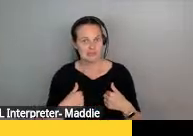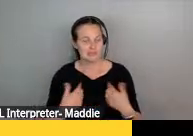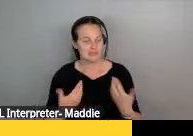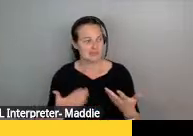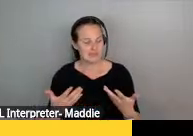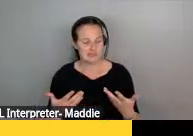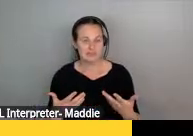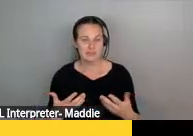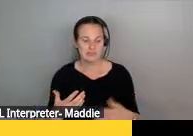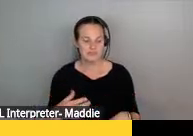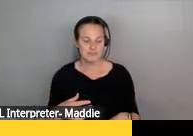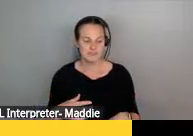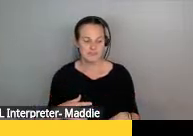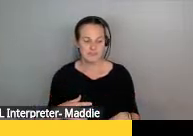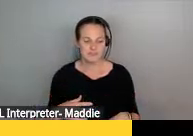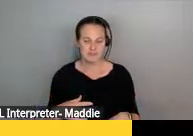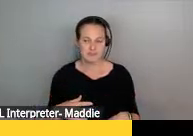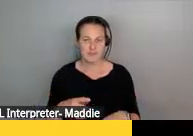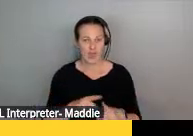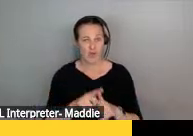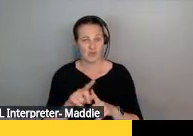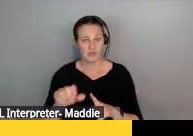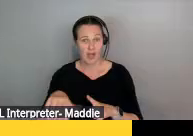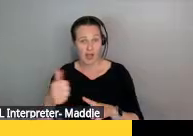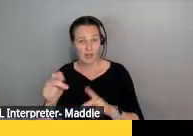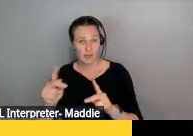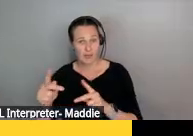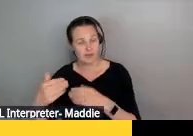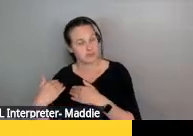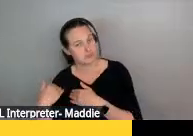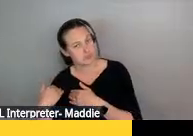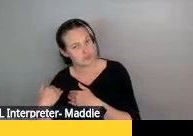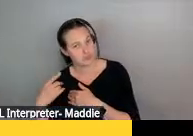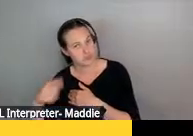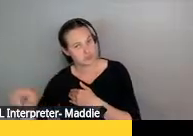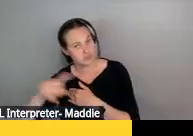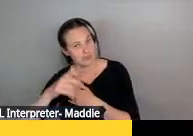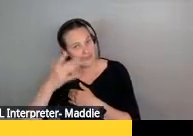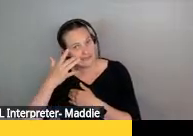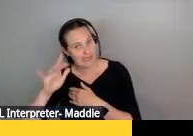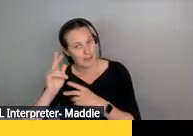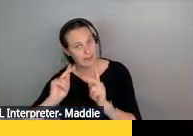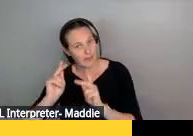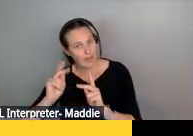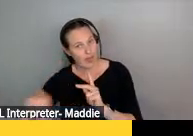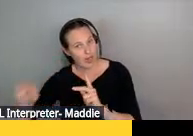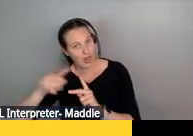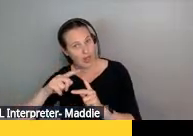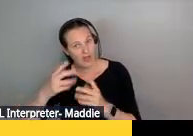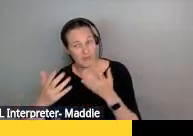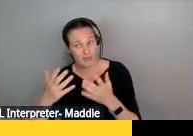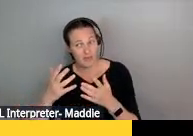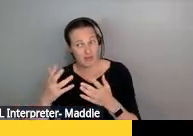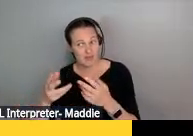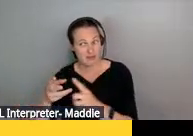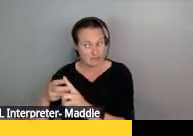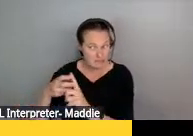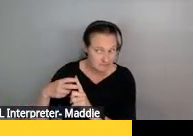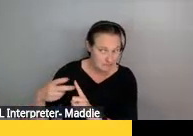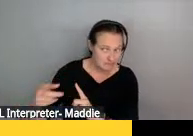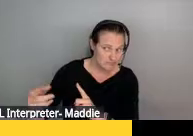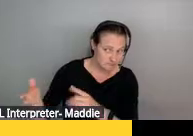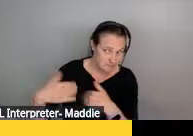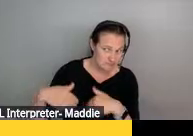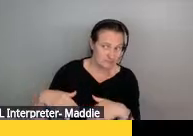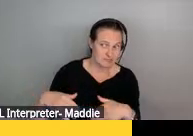it creates a burden on others, like sighted people that might have to be recruited to assist with inaccessible